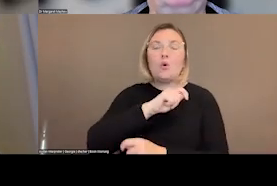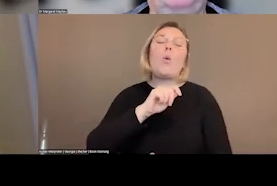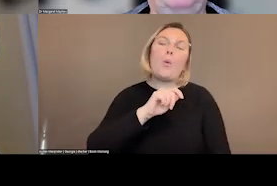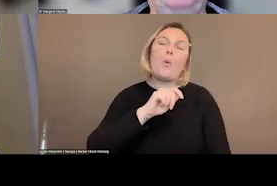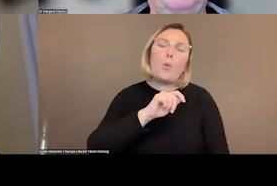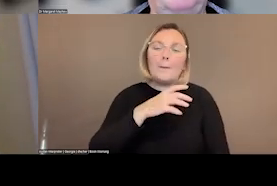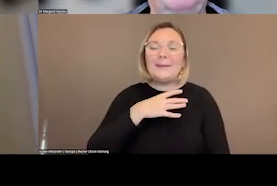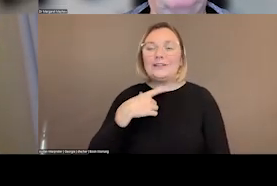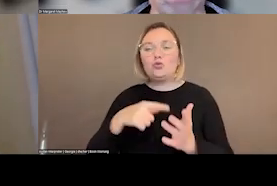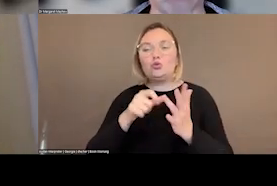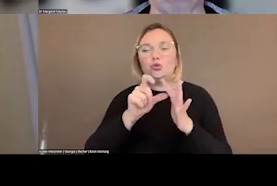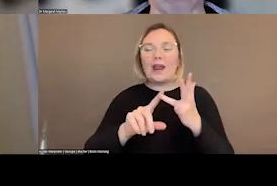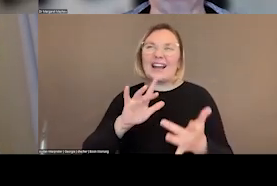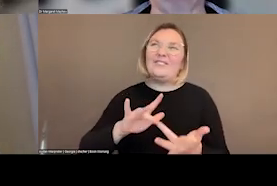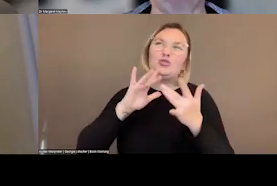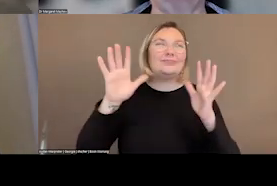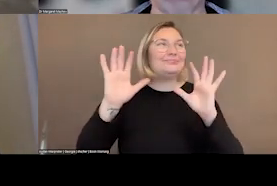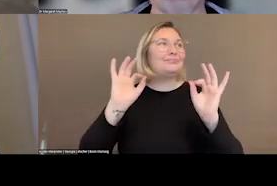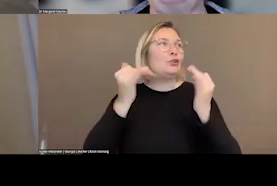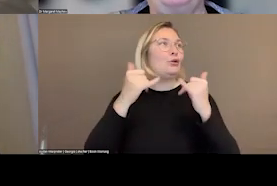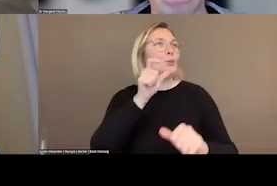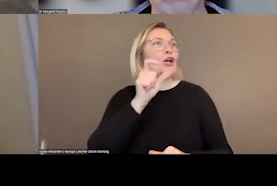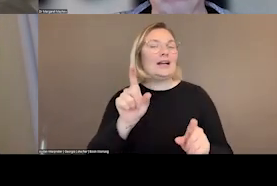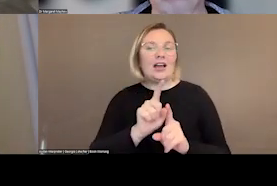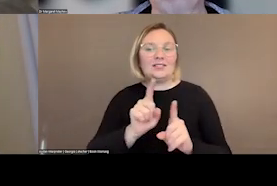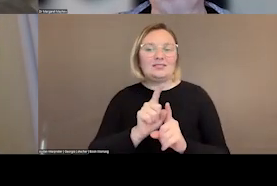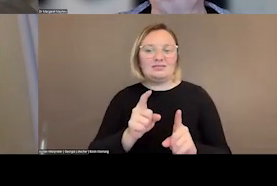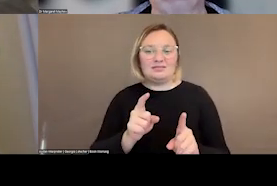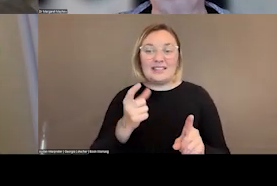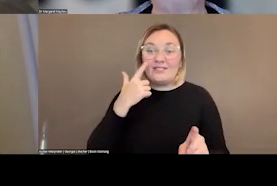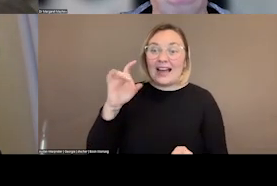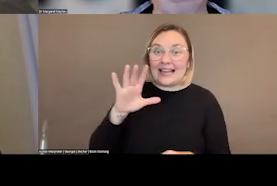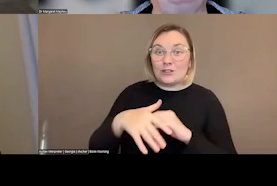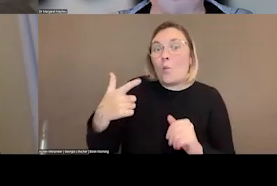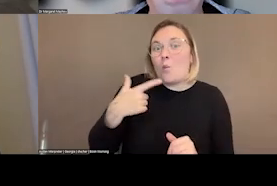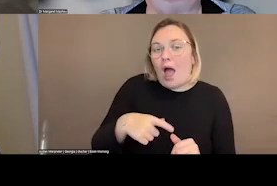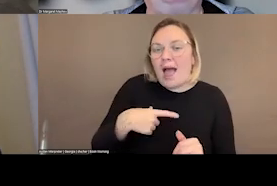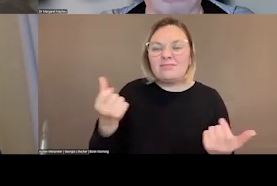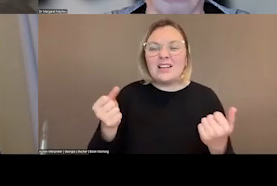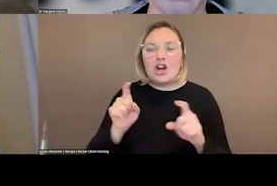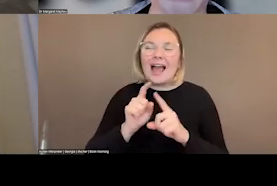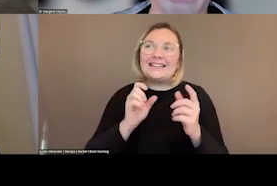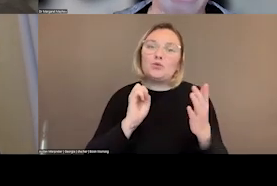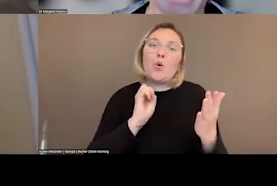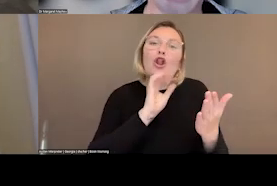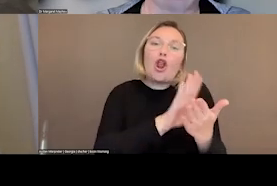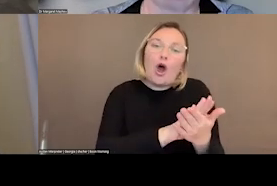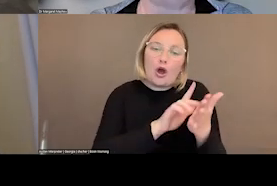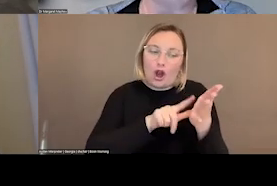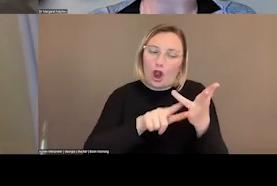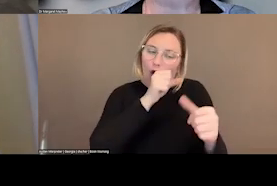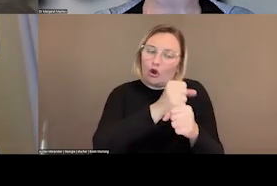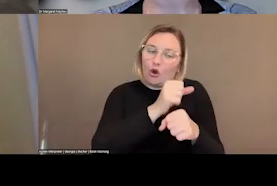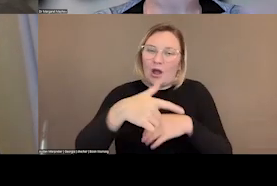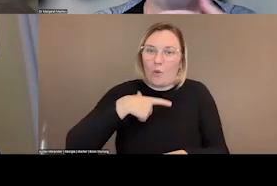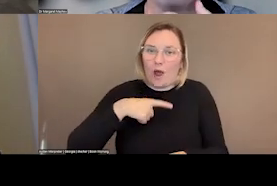launch not an official, but Find out why? yes, we would just need to log why, just because that Yeah, just find makes out it why. sound